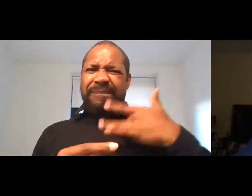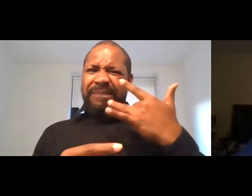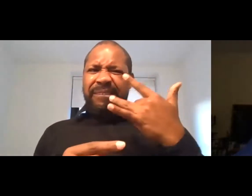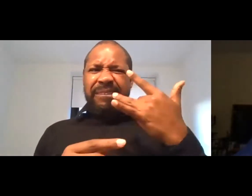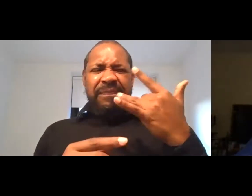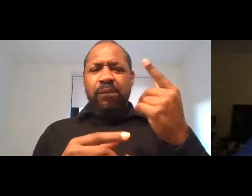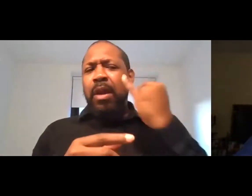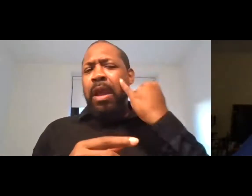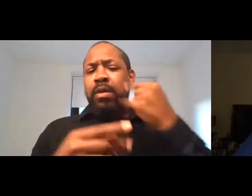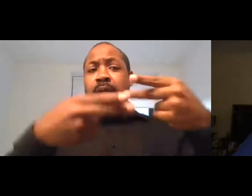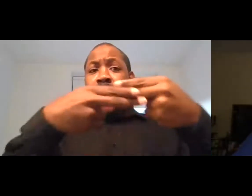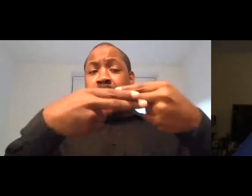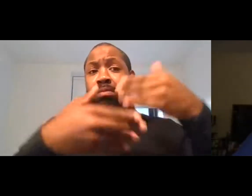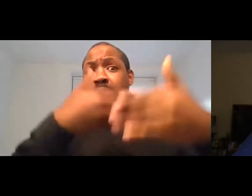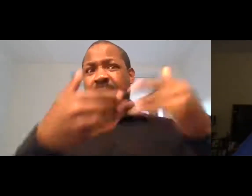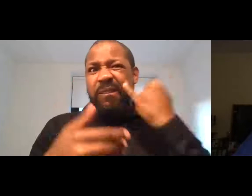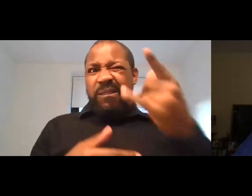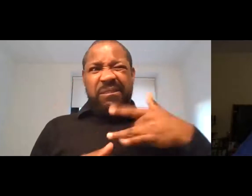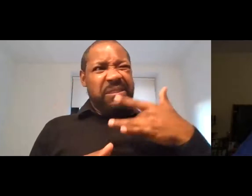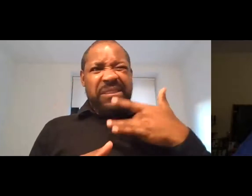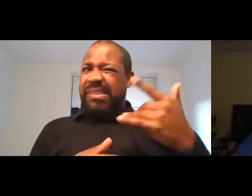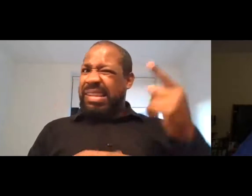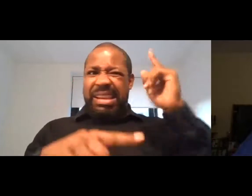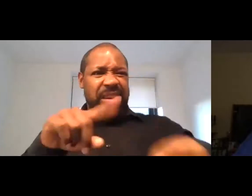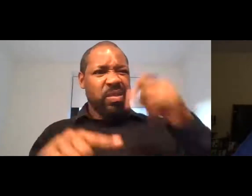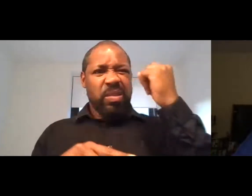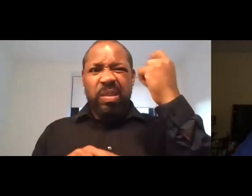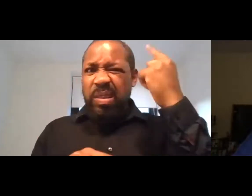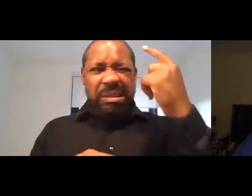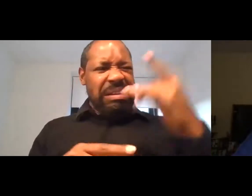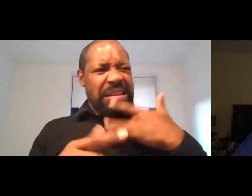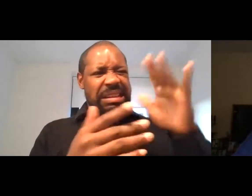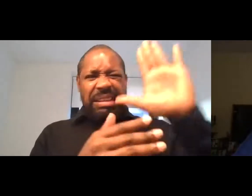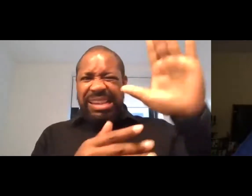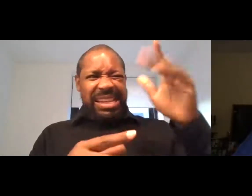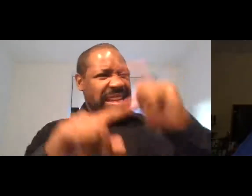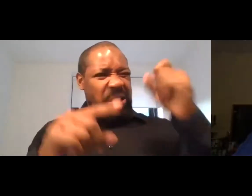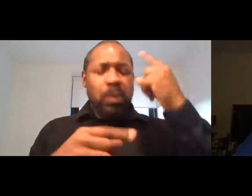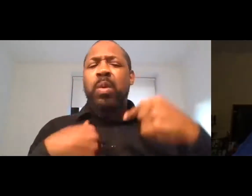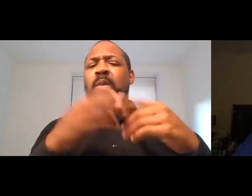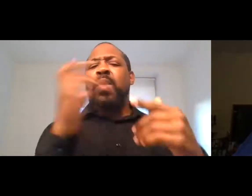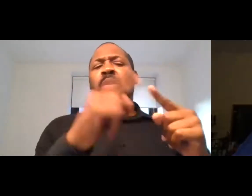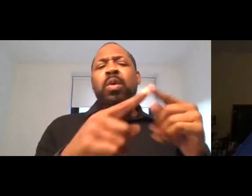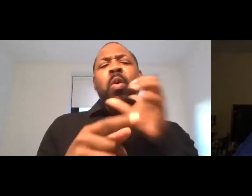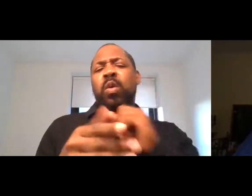the PowerPoint, but if you feel like as the slides are moving forward that you do not understand and it's not